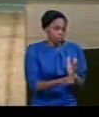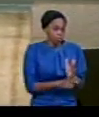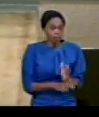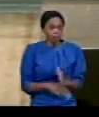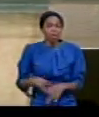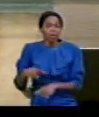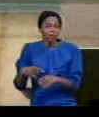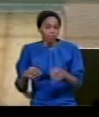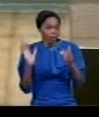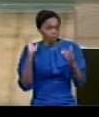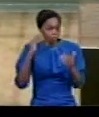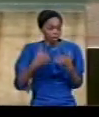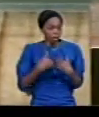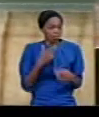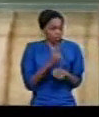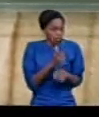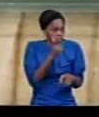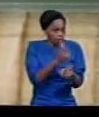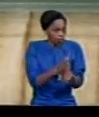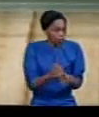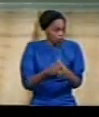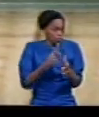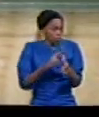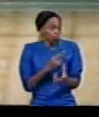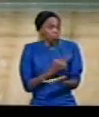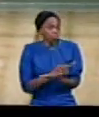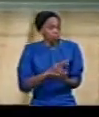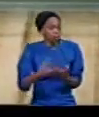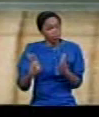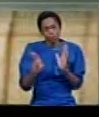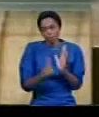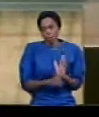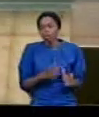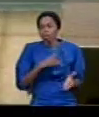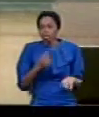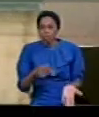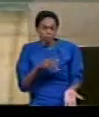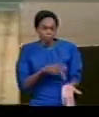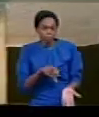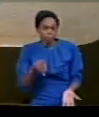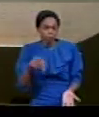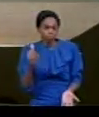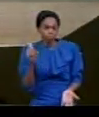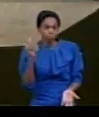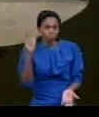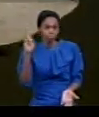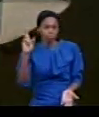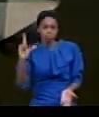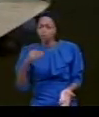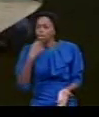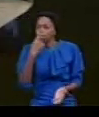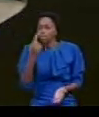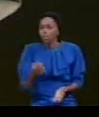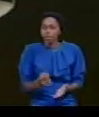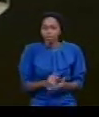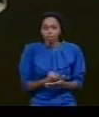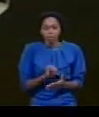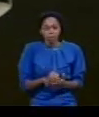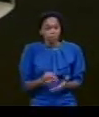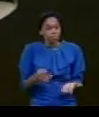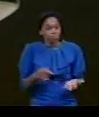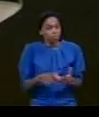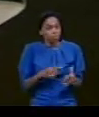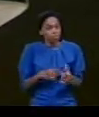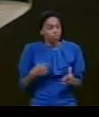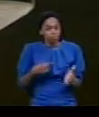have justification or righteousness. And then Paul the apostle said, then we frustrate the